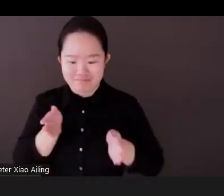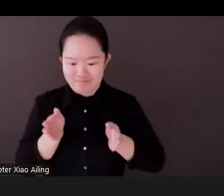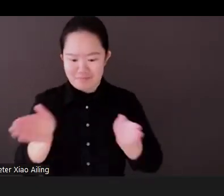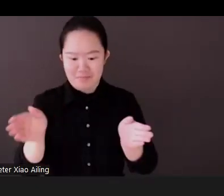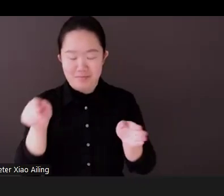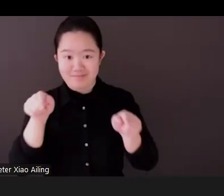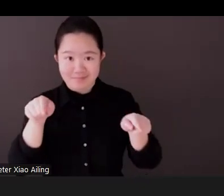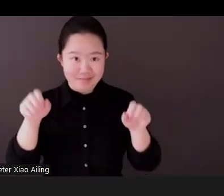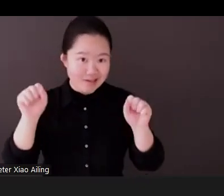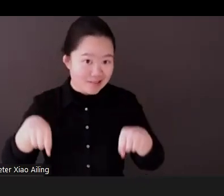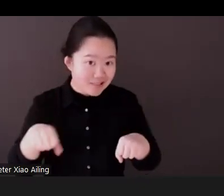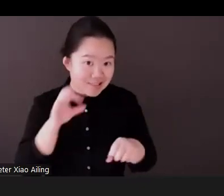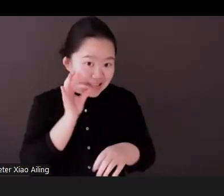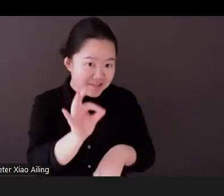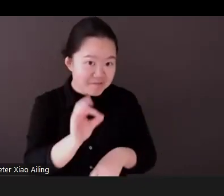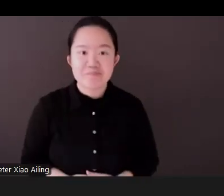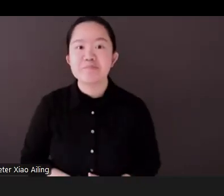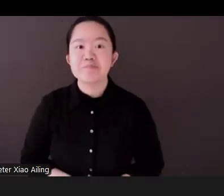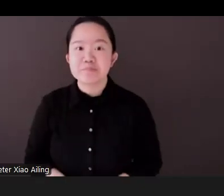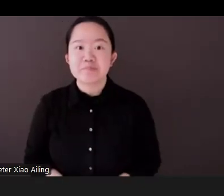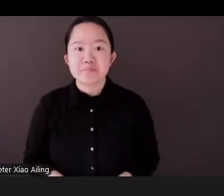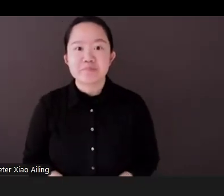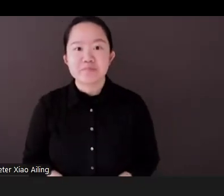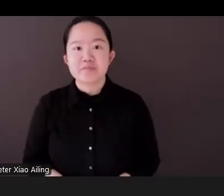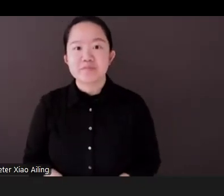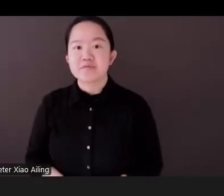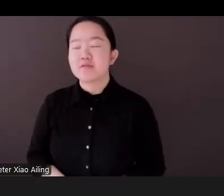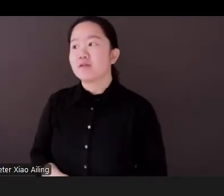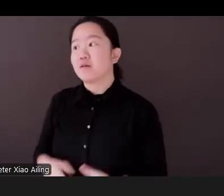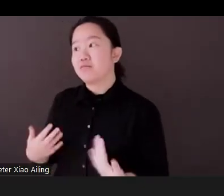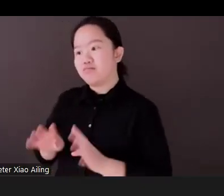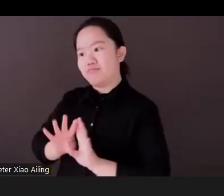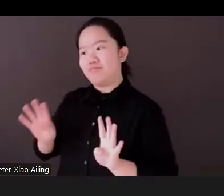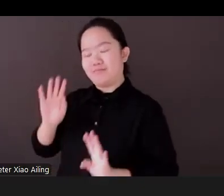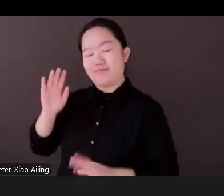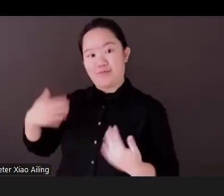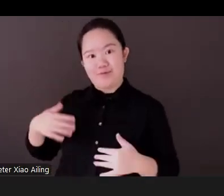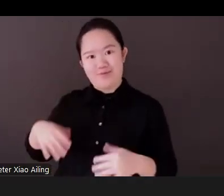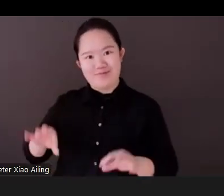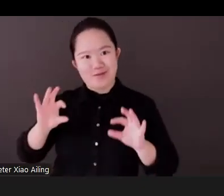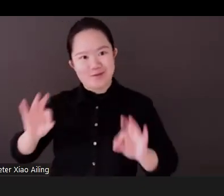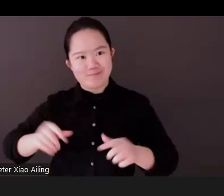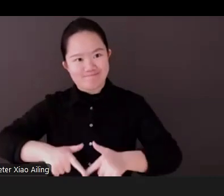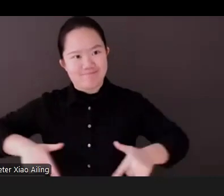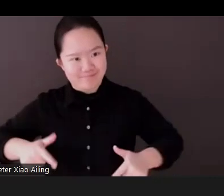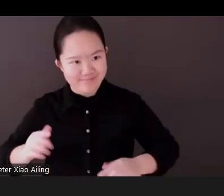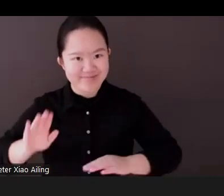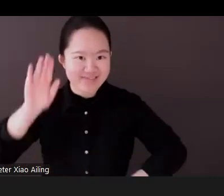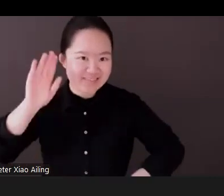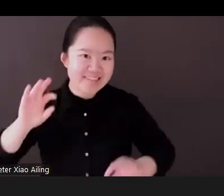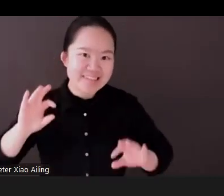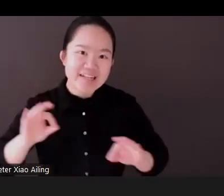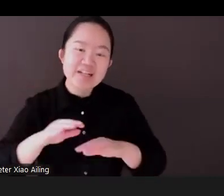the problems we find. We can only give fines related to supervision. So in the supervision, we do tests like